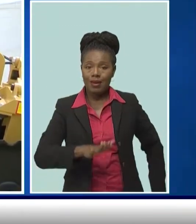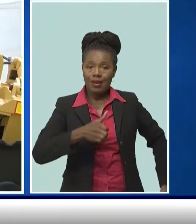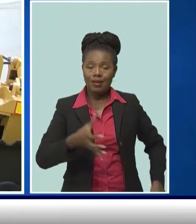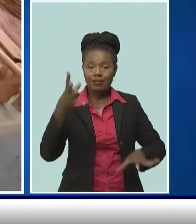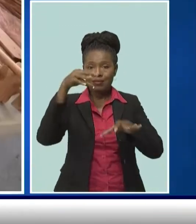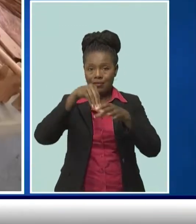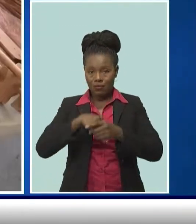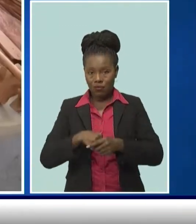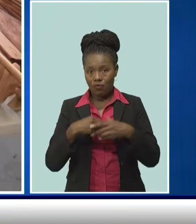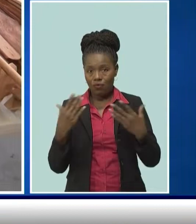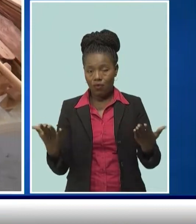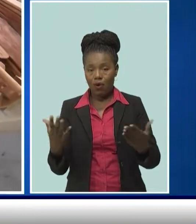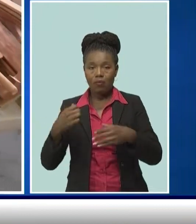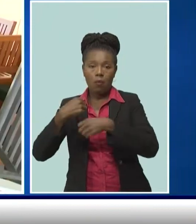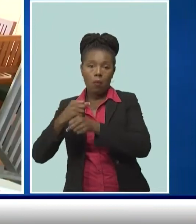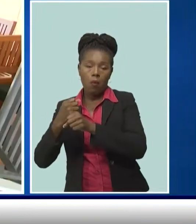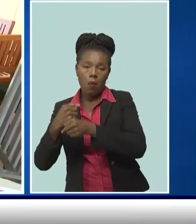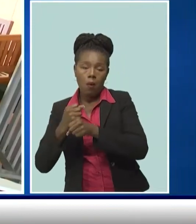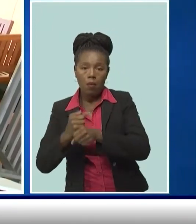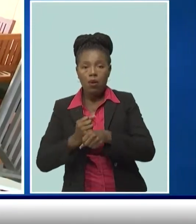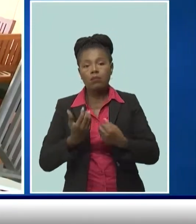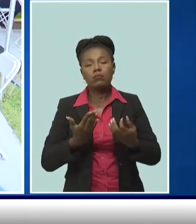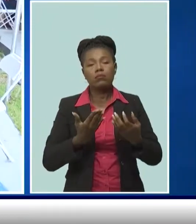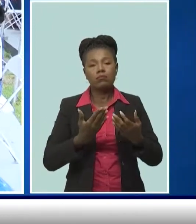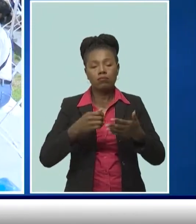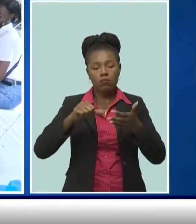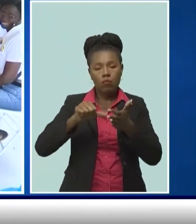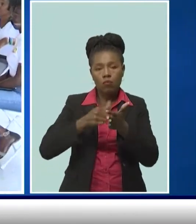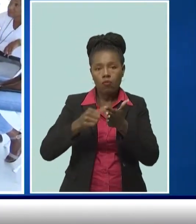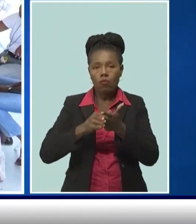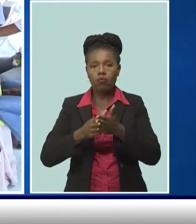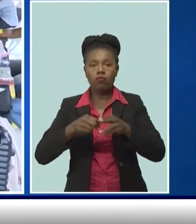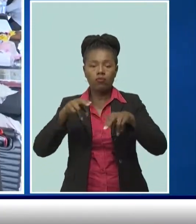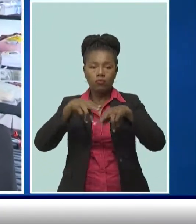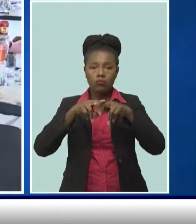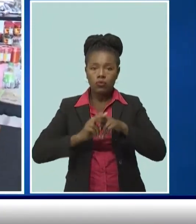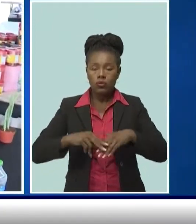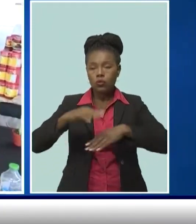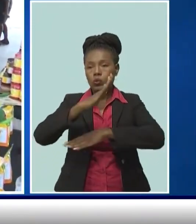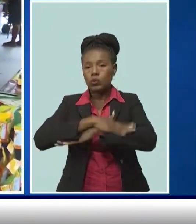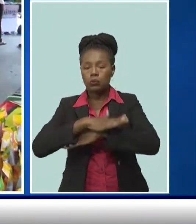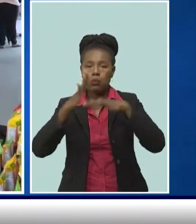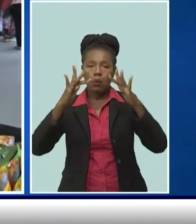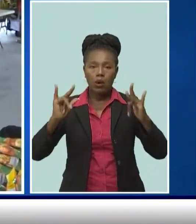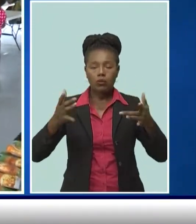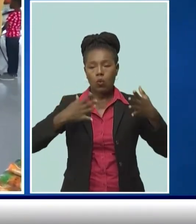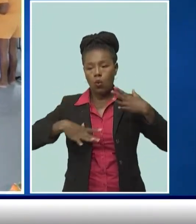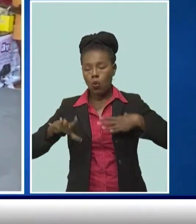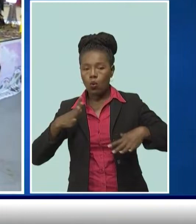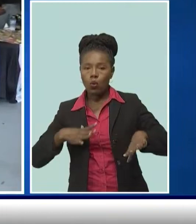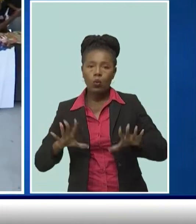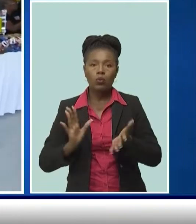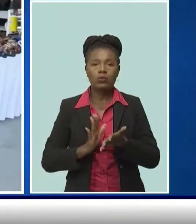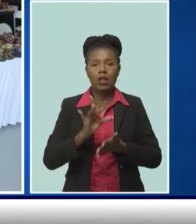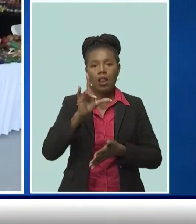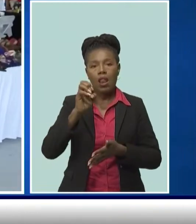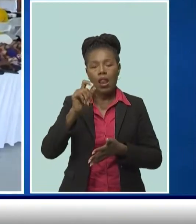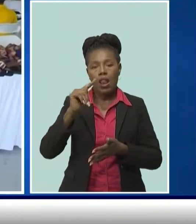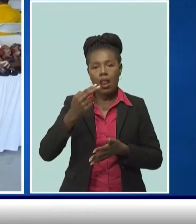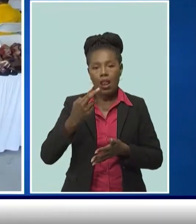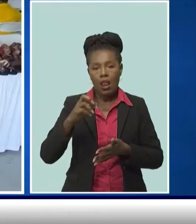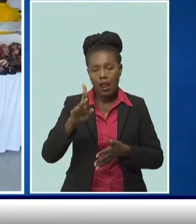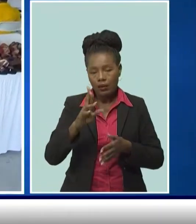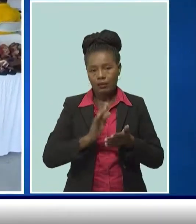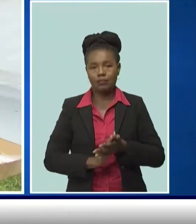of products such as woodwork, furniture, condiments, clothing, and leathercraft. Director of Export Promotion with the